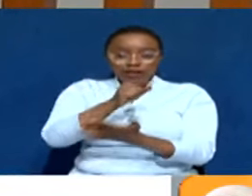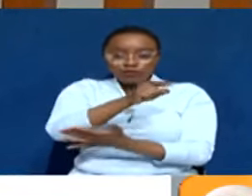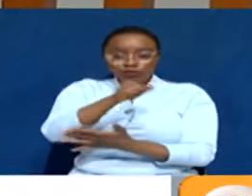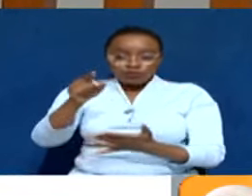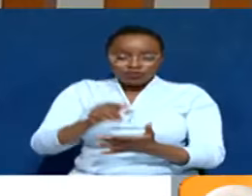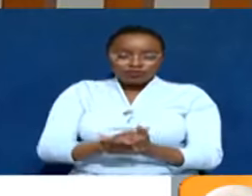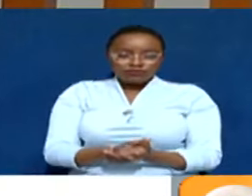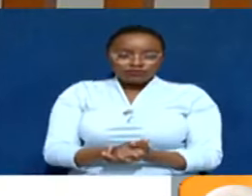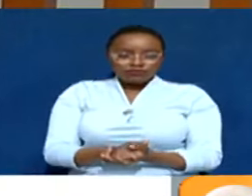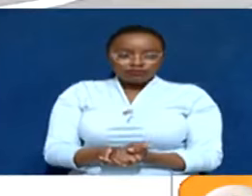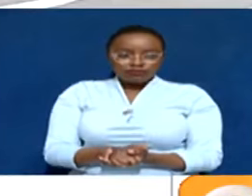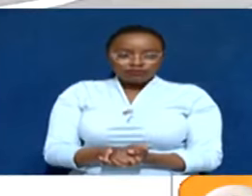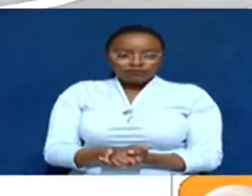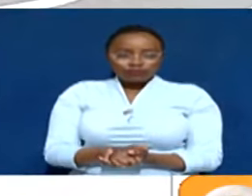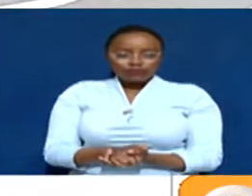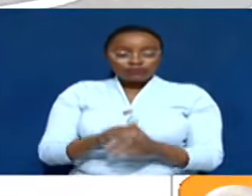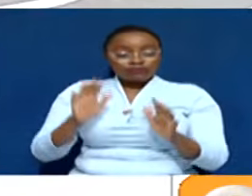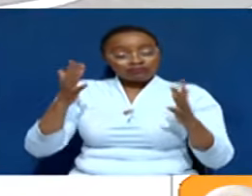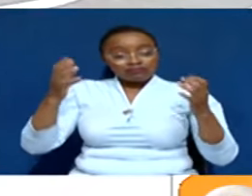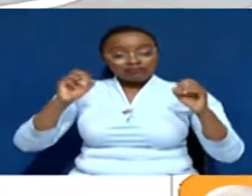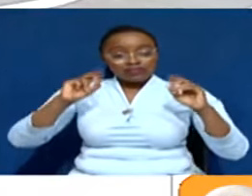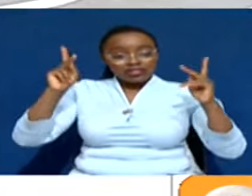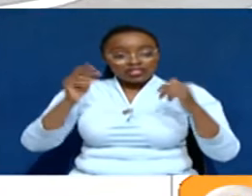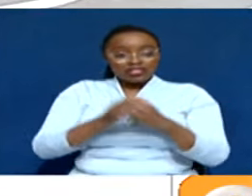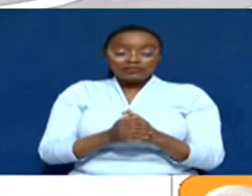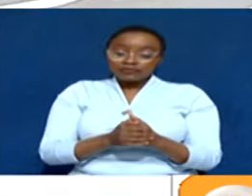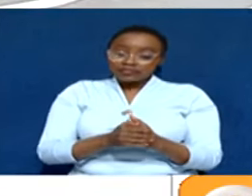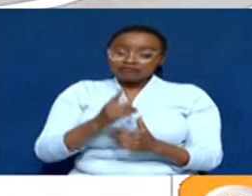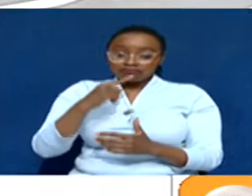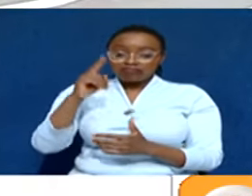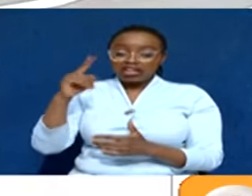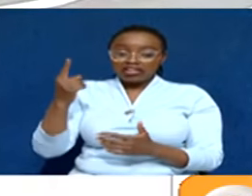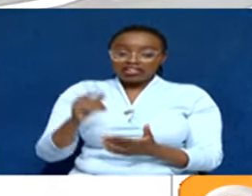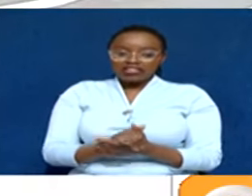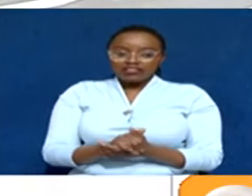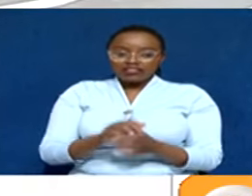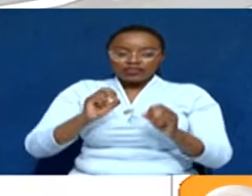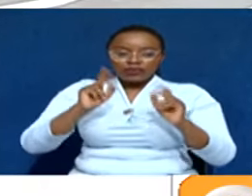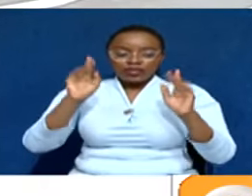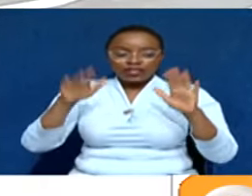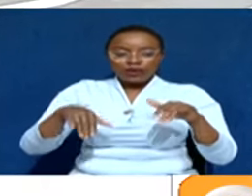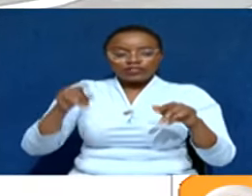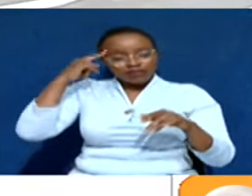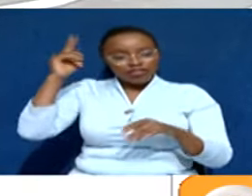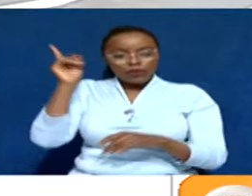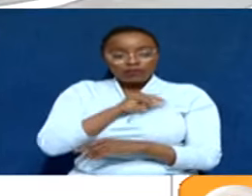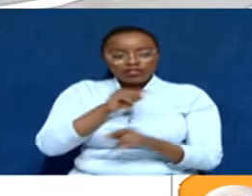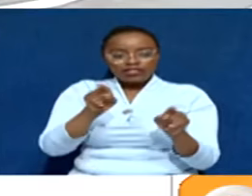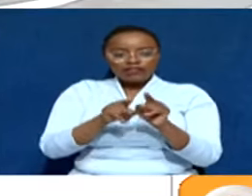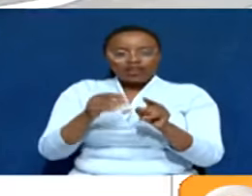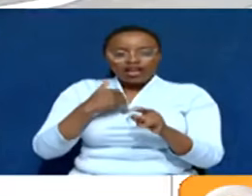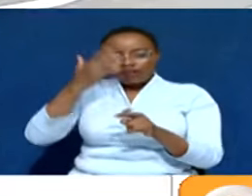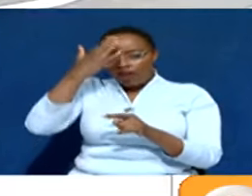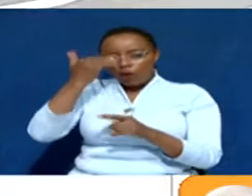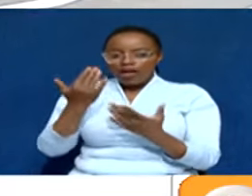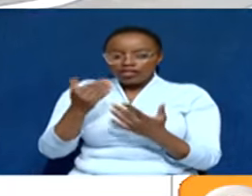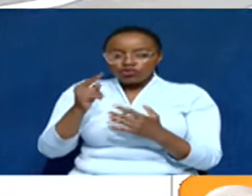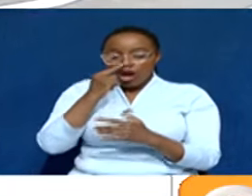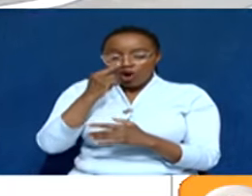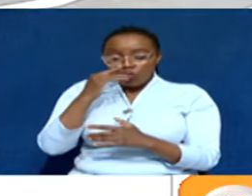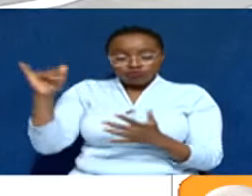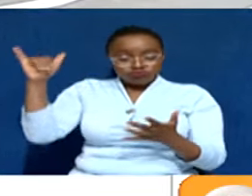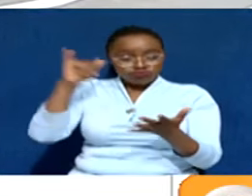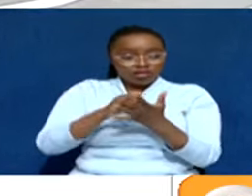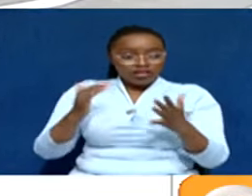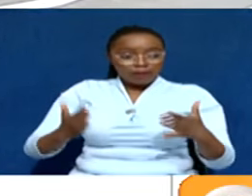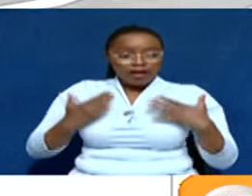Yes. And be wise. Mm. That's right. Yeah. Yeah. Okay, no, I think we're done, huh? Yeah, because you came home and you're happy, right?